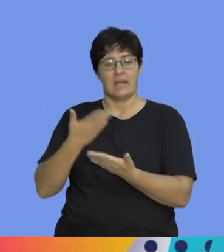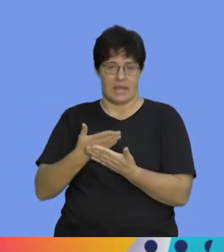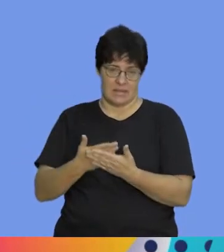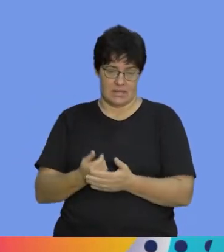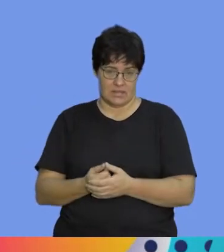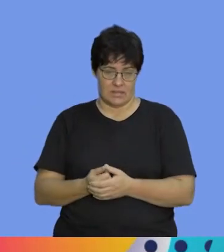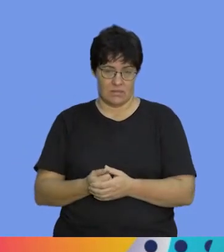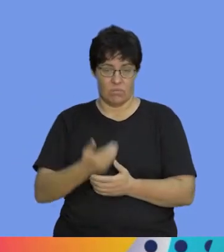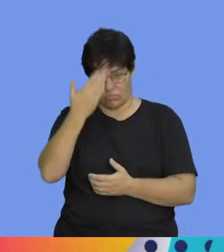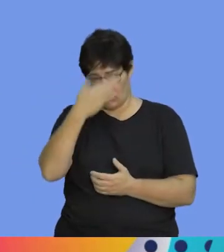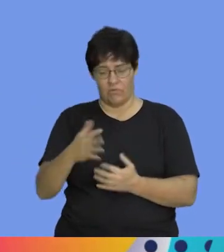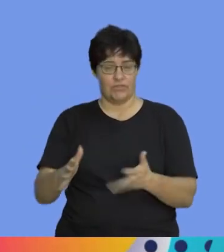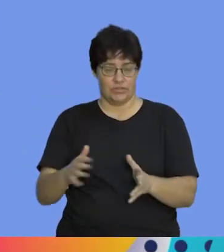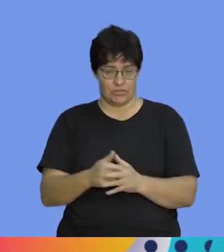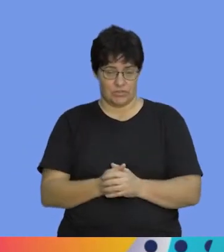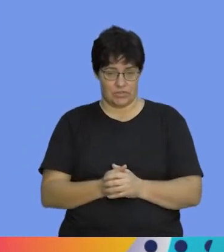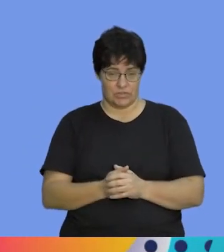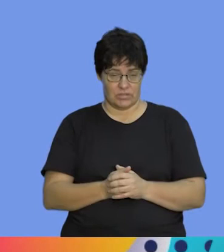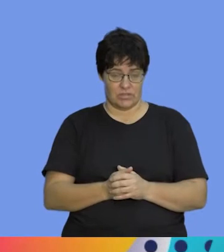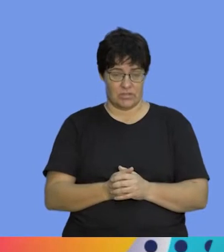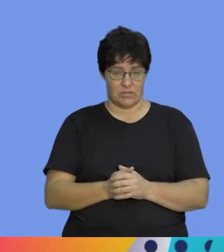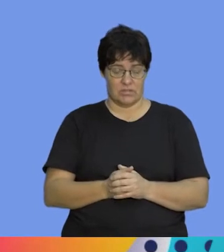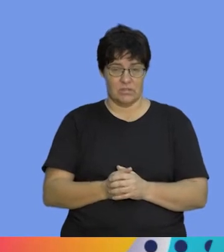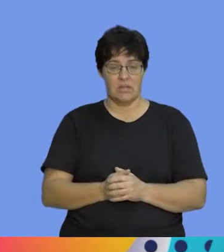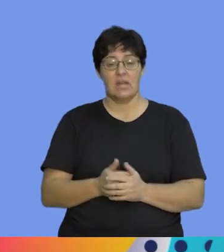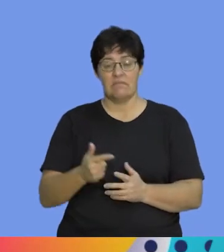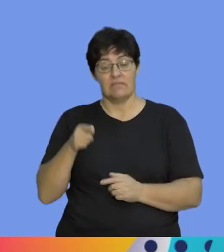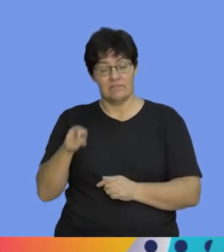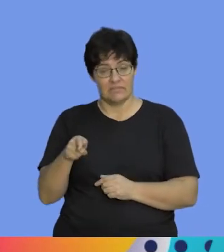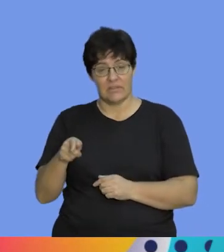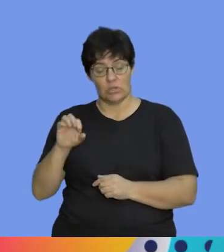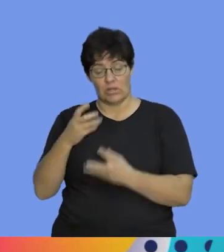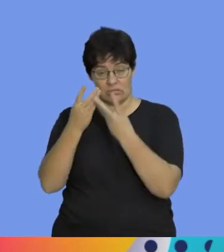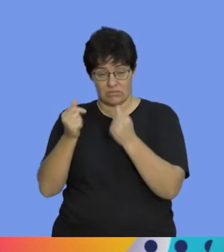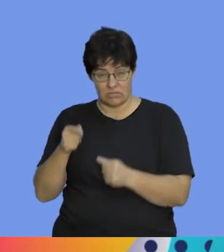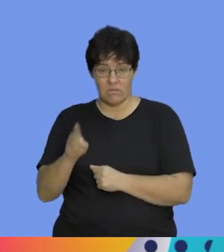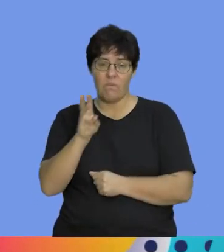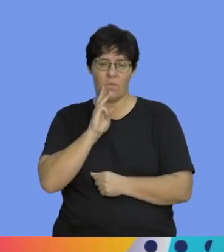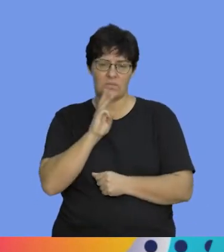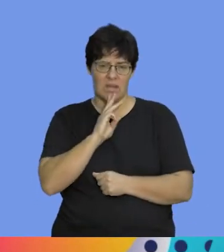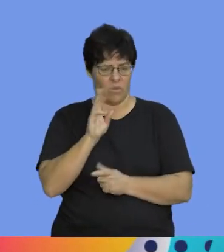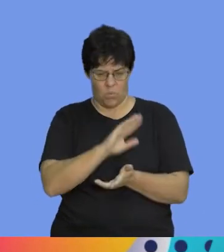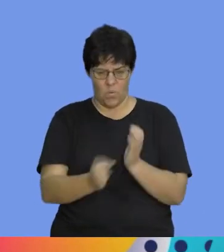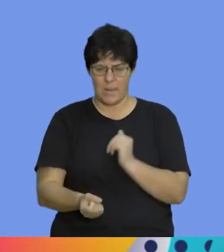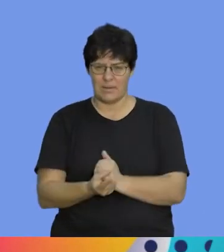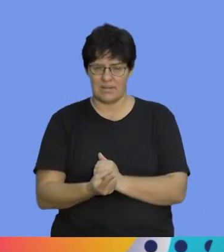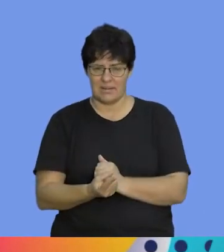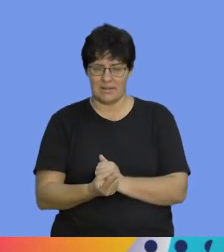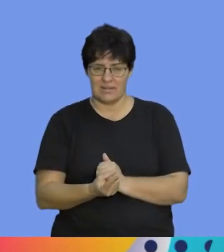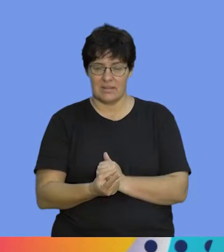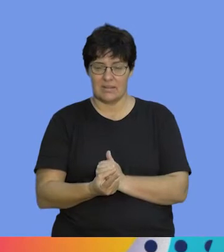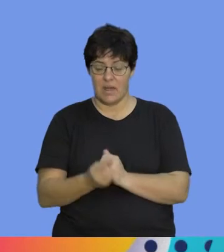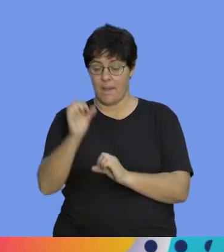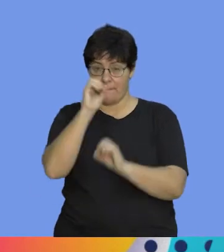what we know already, okay? So when a substance or a solute dissolves in water, what exactly happens is that